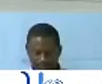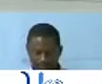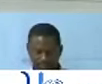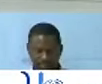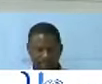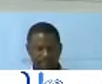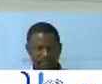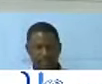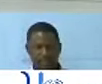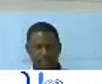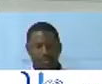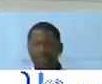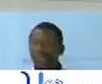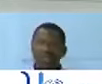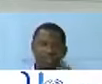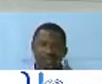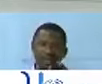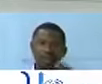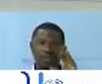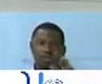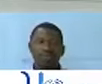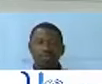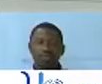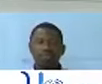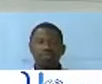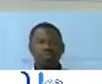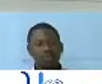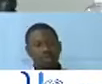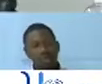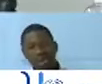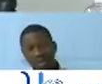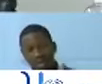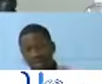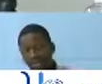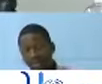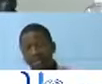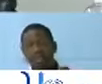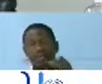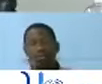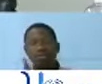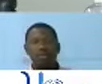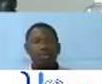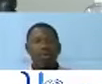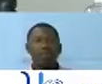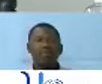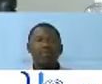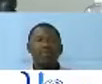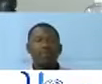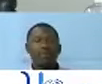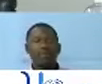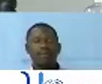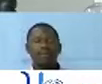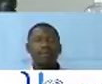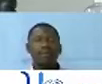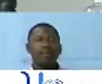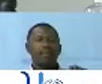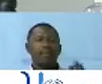Was anything done to address the issue of Mrs. Mary Samba